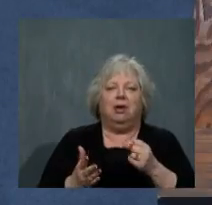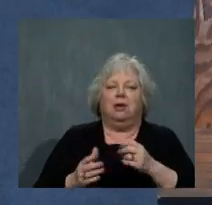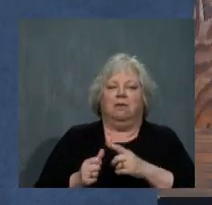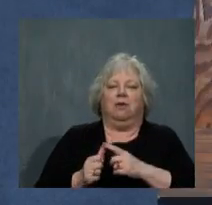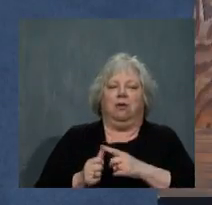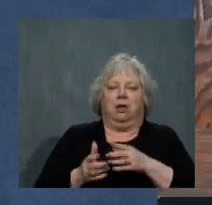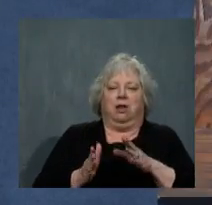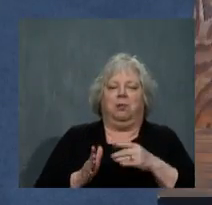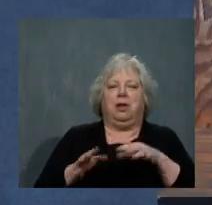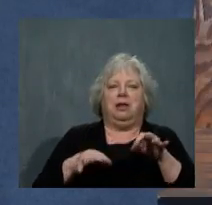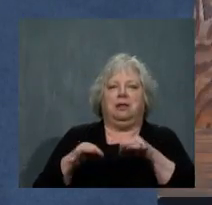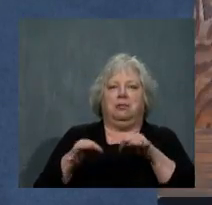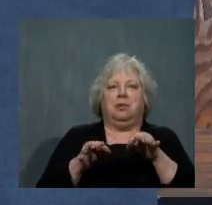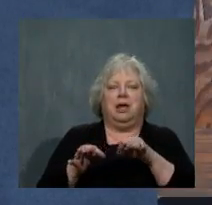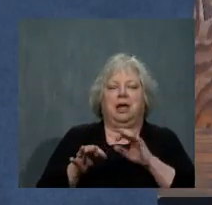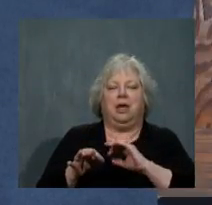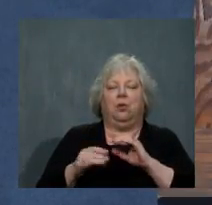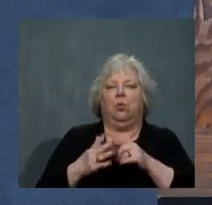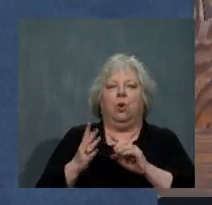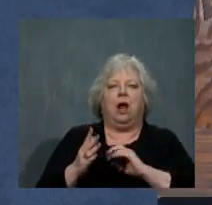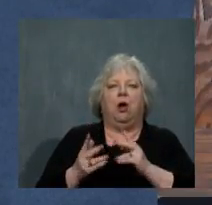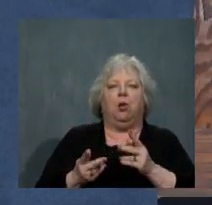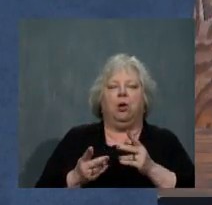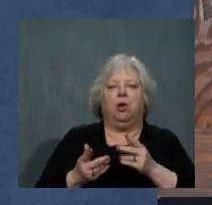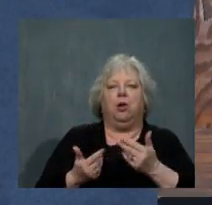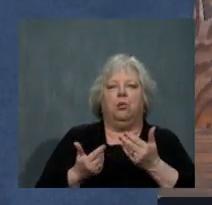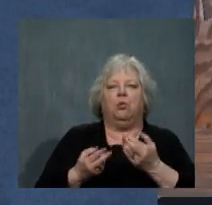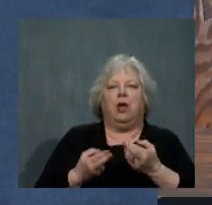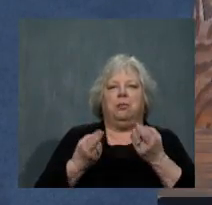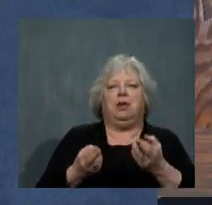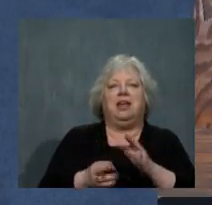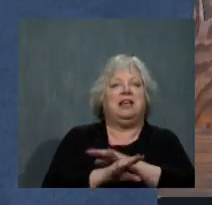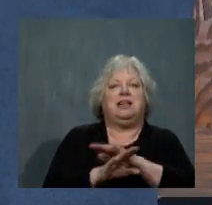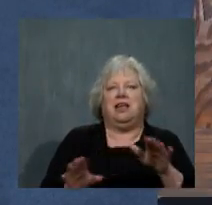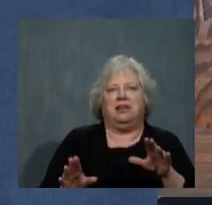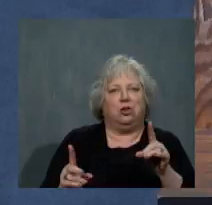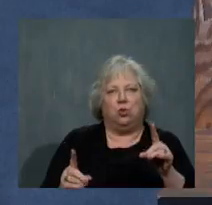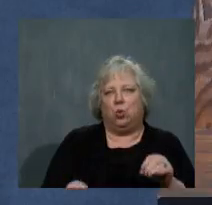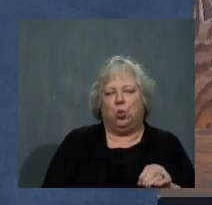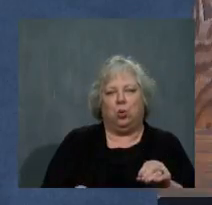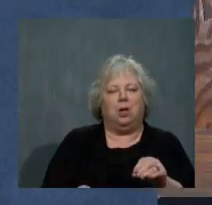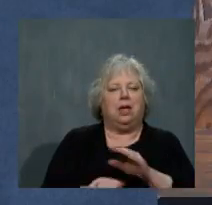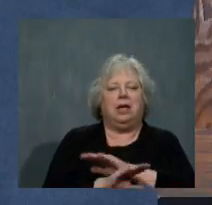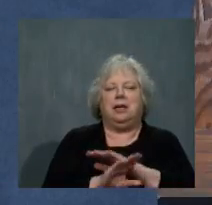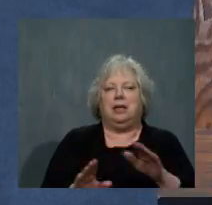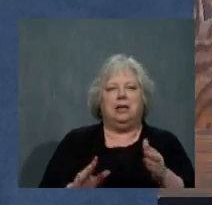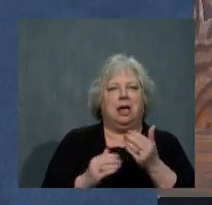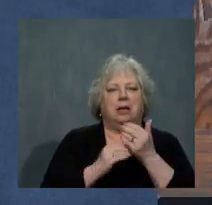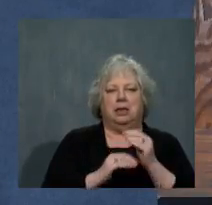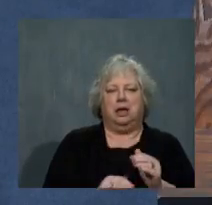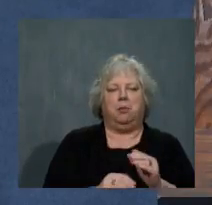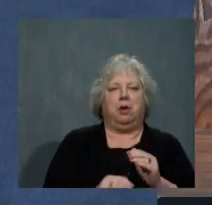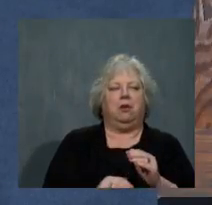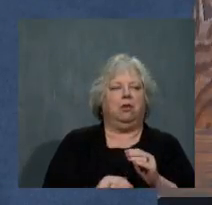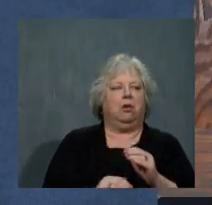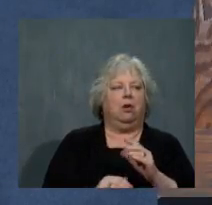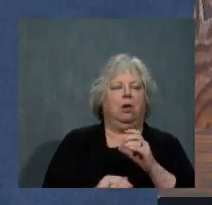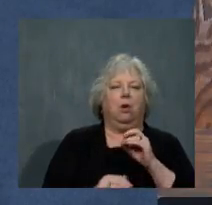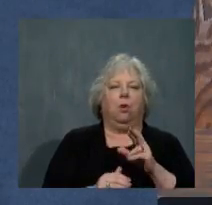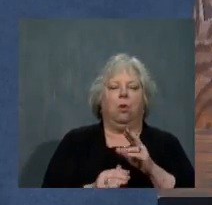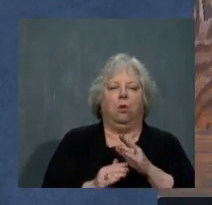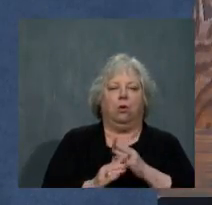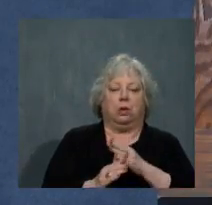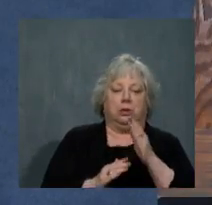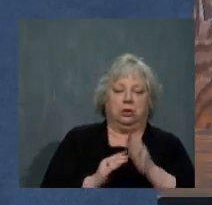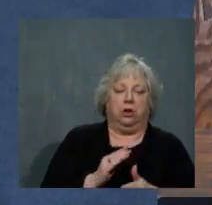let me explain to you what our proposal doesn't do, just to clarify some points. It does not limit or